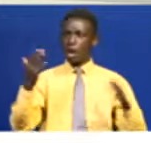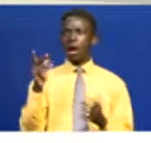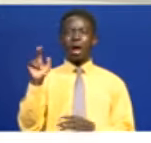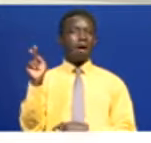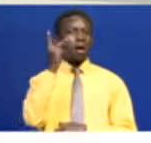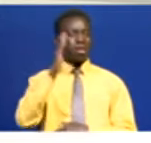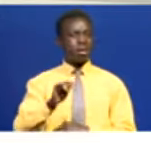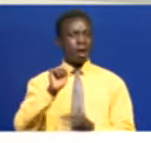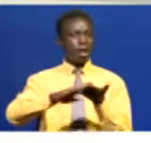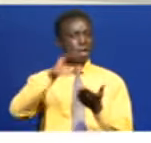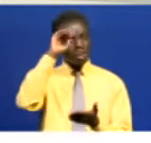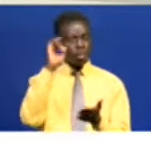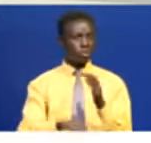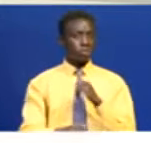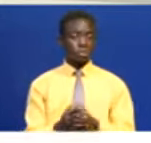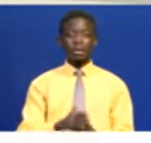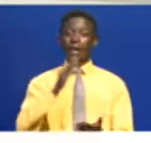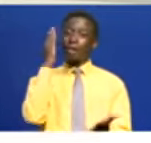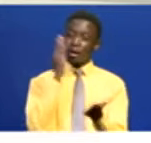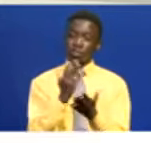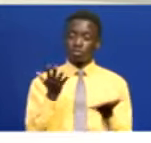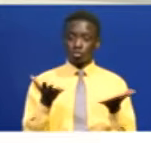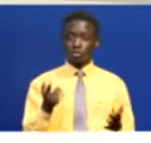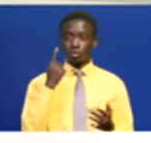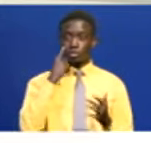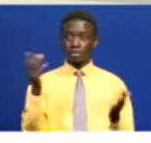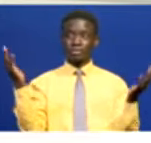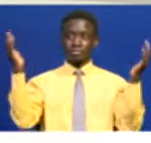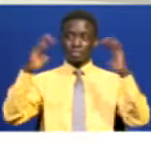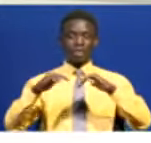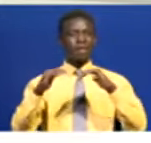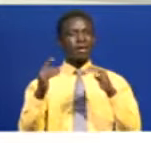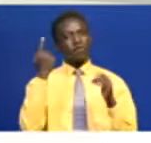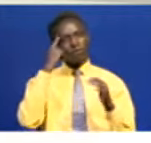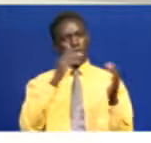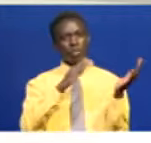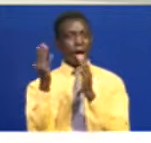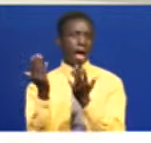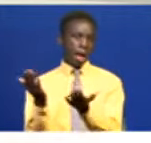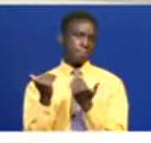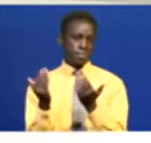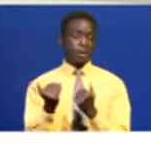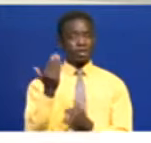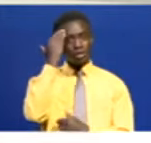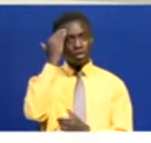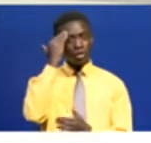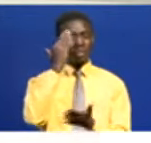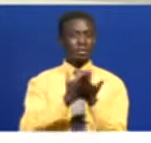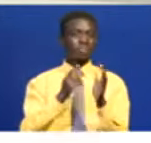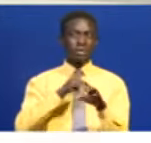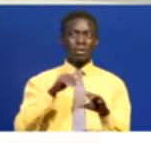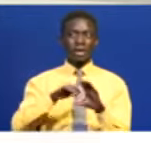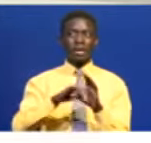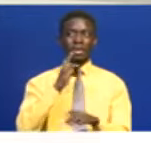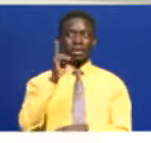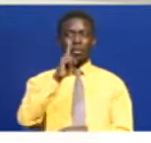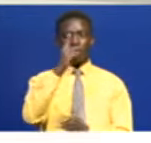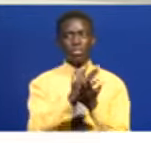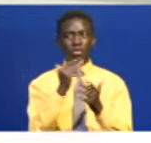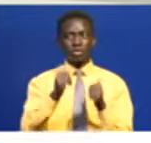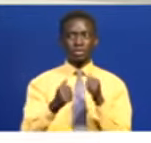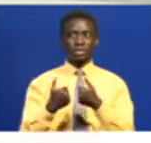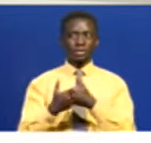Actually, mm-hmm. you know, now the climate conference is coming. Yes. And you know, sometimes when I'm in Nairobi, it's one thing which is a challenge.